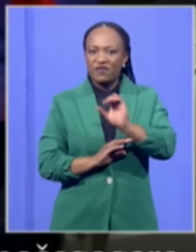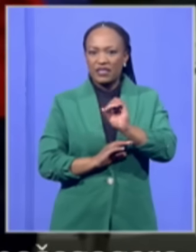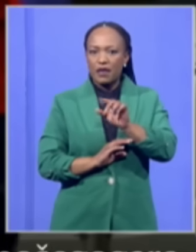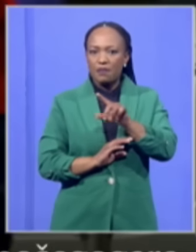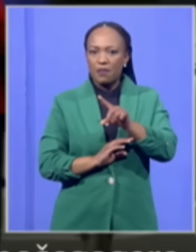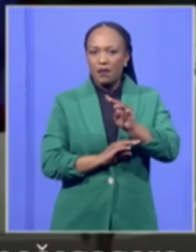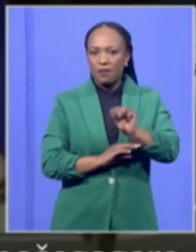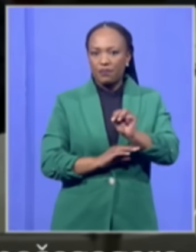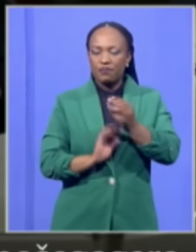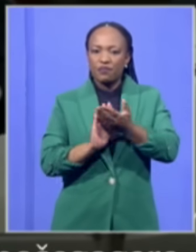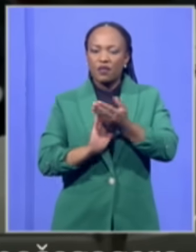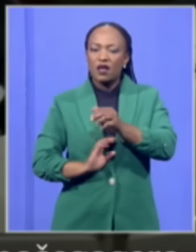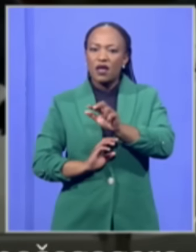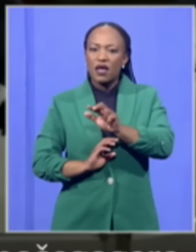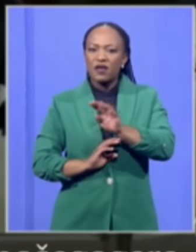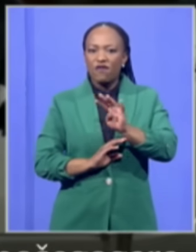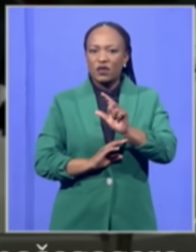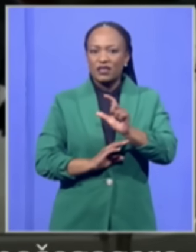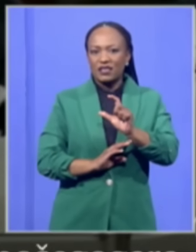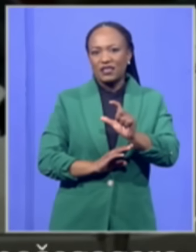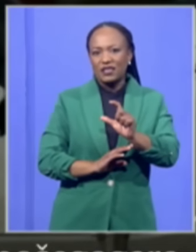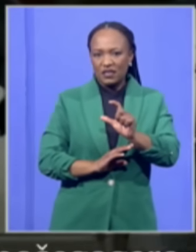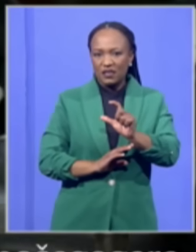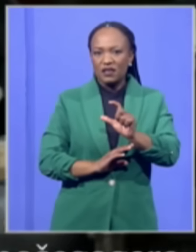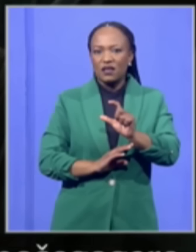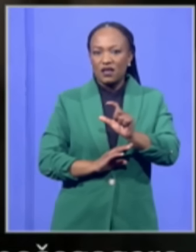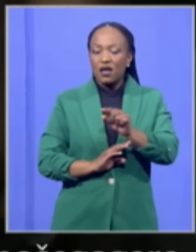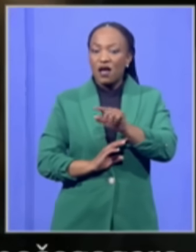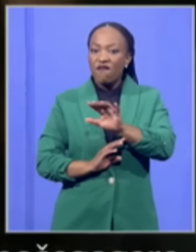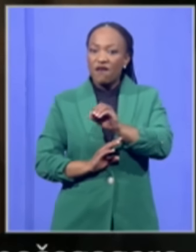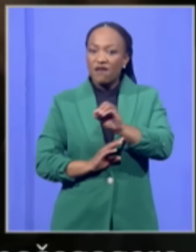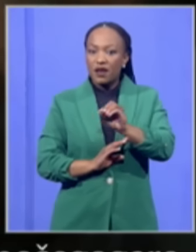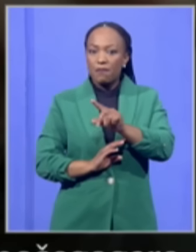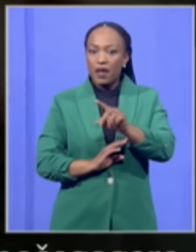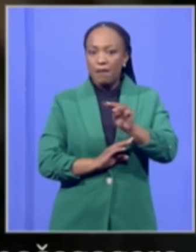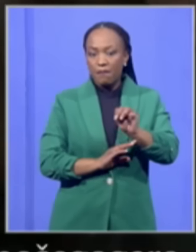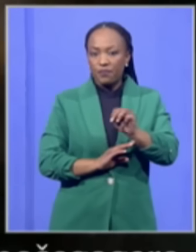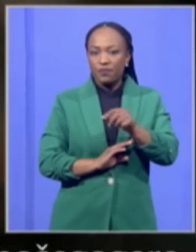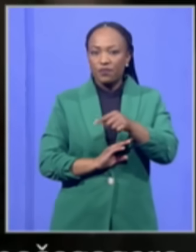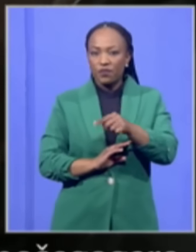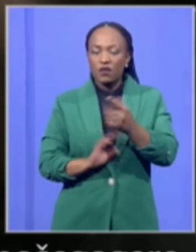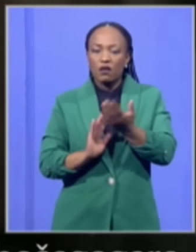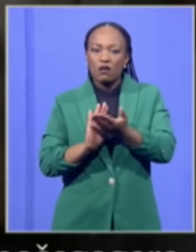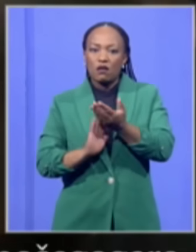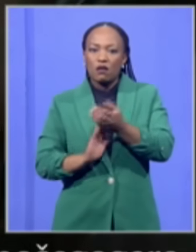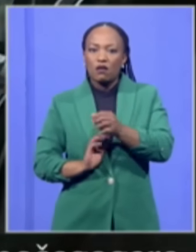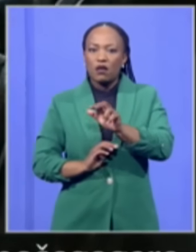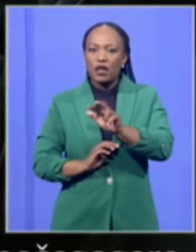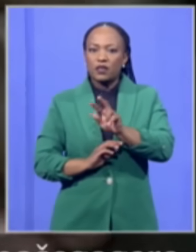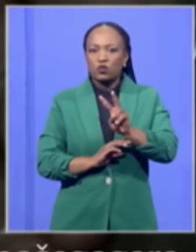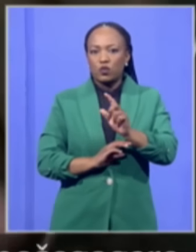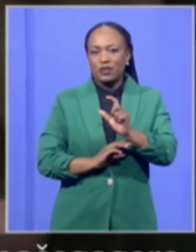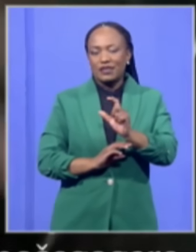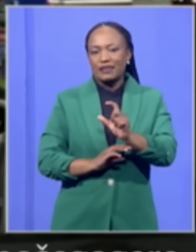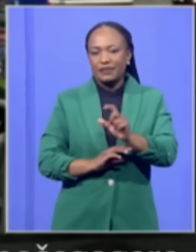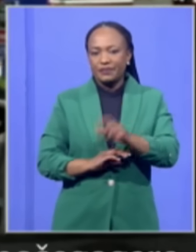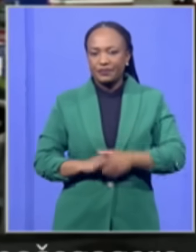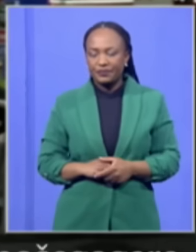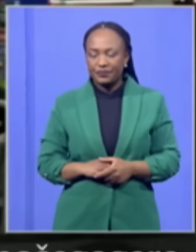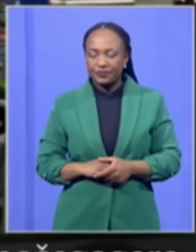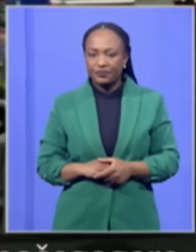go oketswa ka disente tše 64 mole ya 500 ppm ya go oketswa ka disente tše